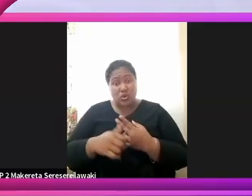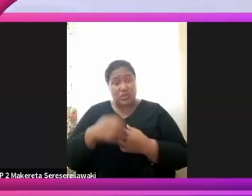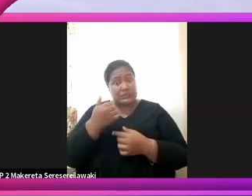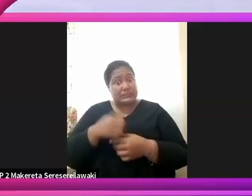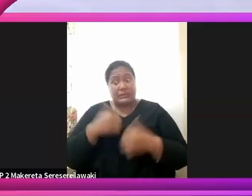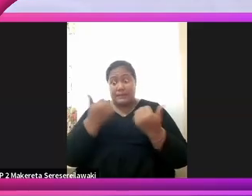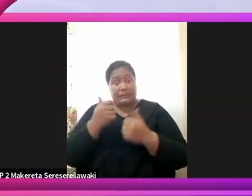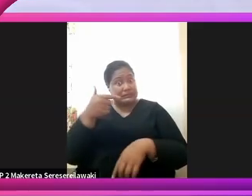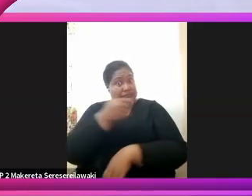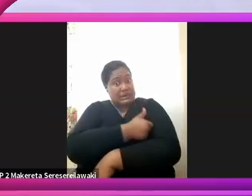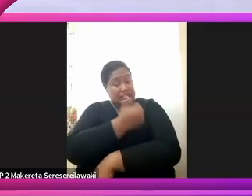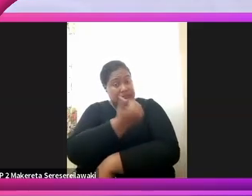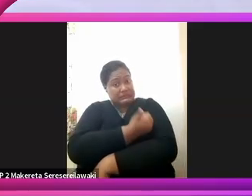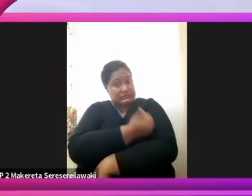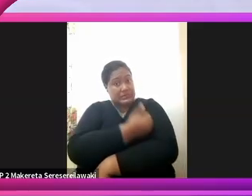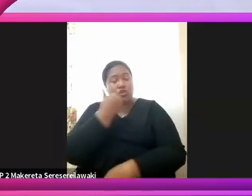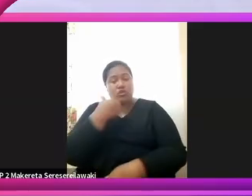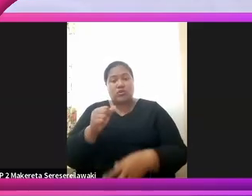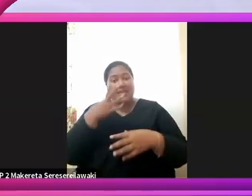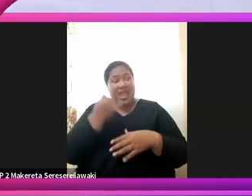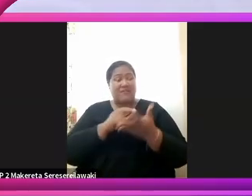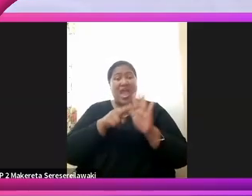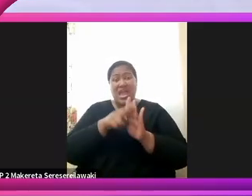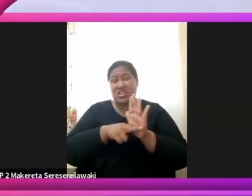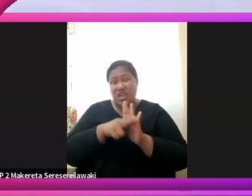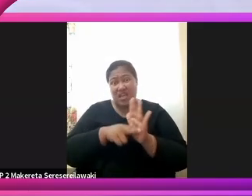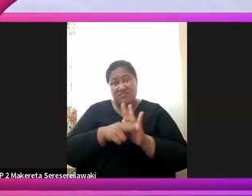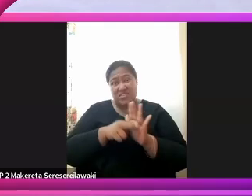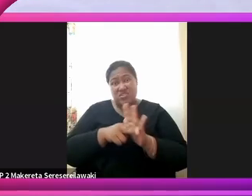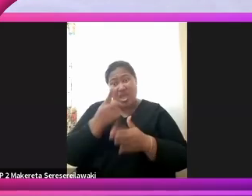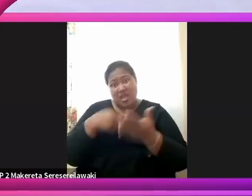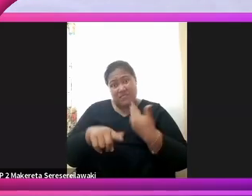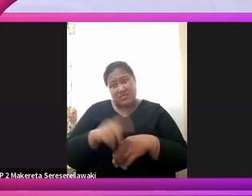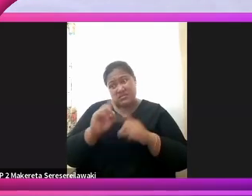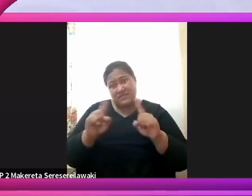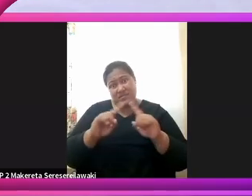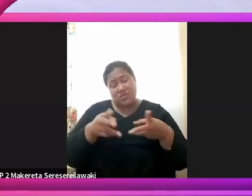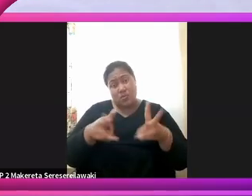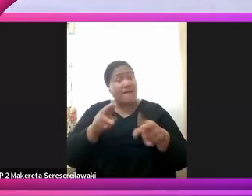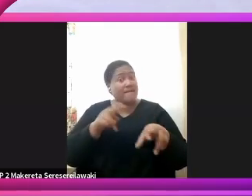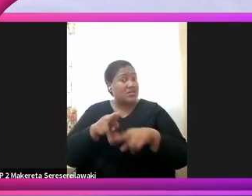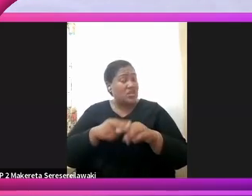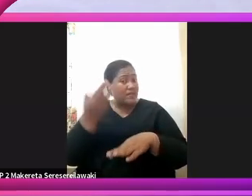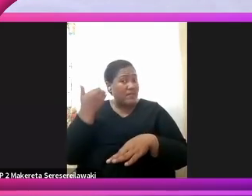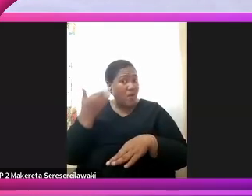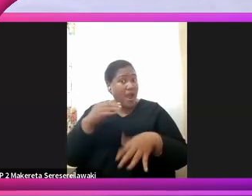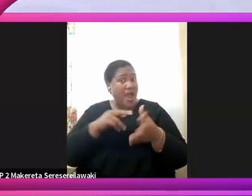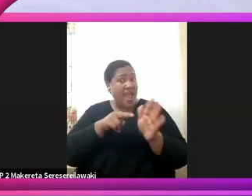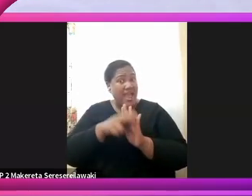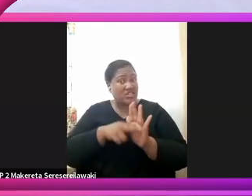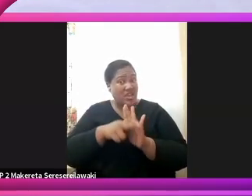that HIV is linked to different pattern now. In Fiji, before it talked about HIV transmit to